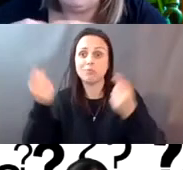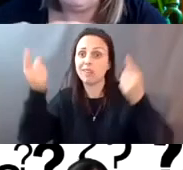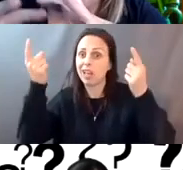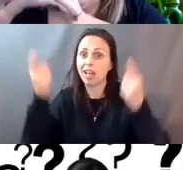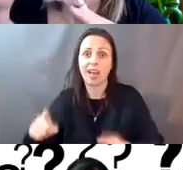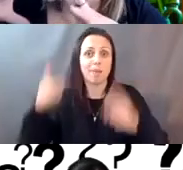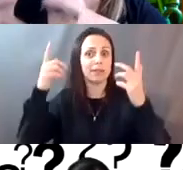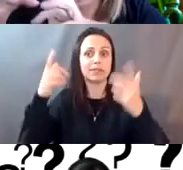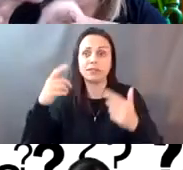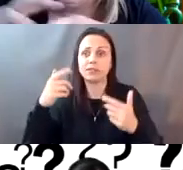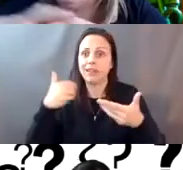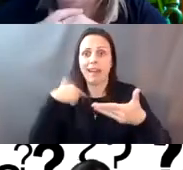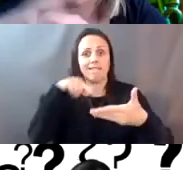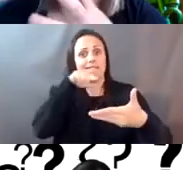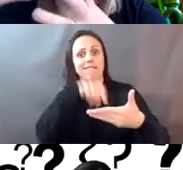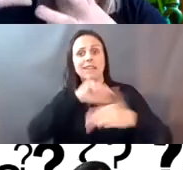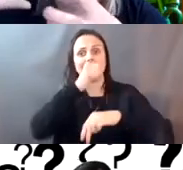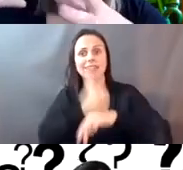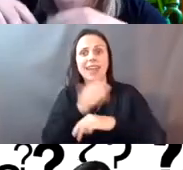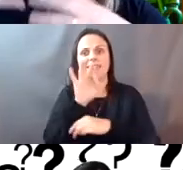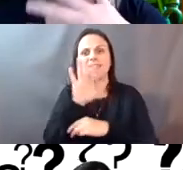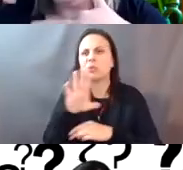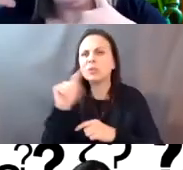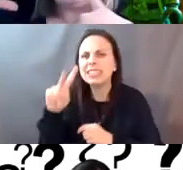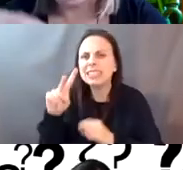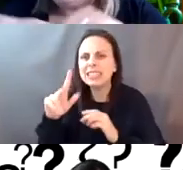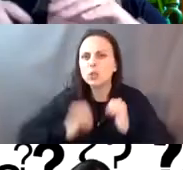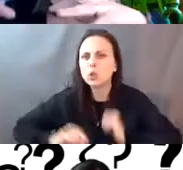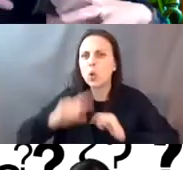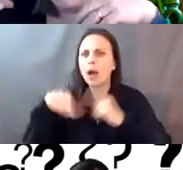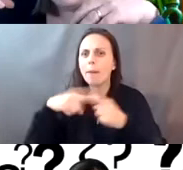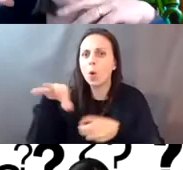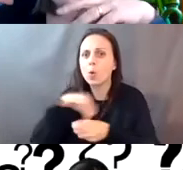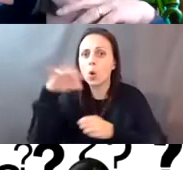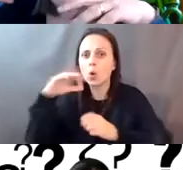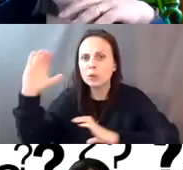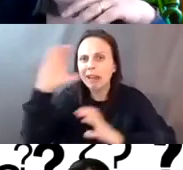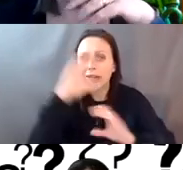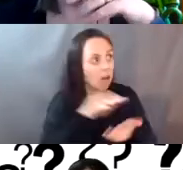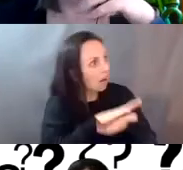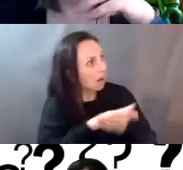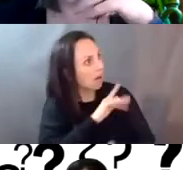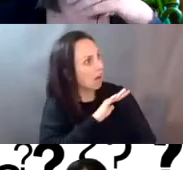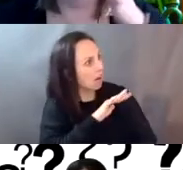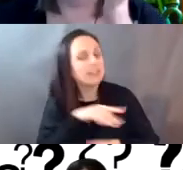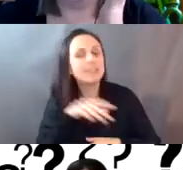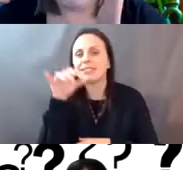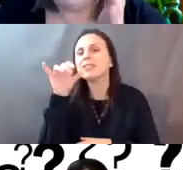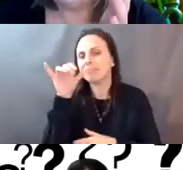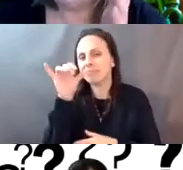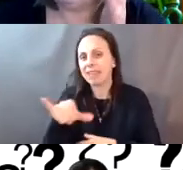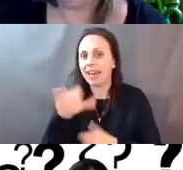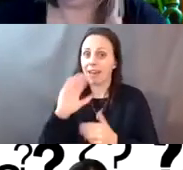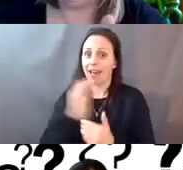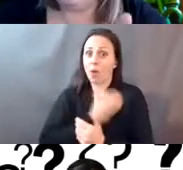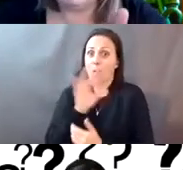very Facebook for that particular, it was a television show about ghost hunting. And so our fan base